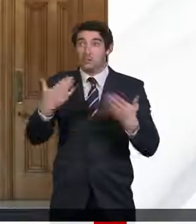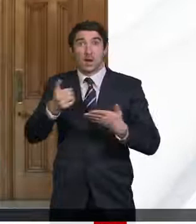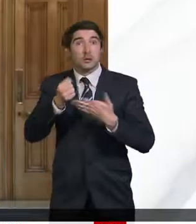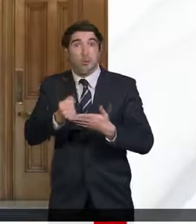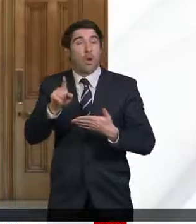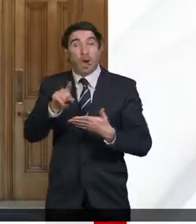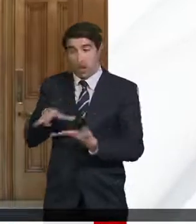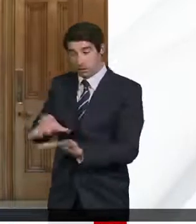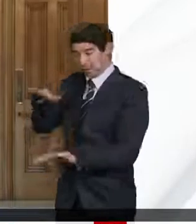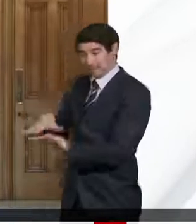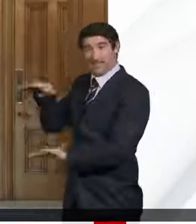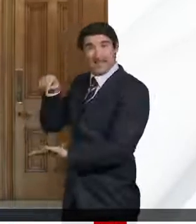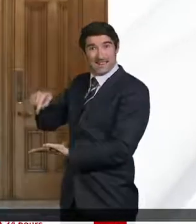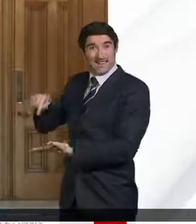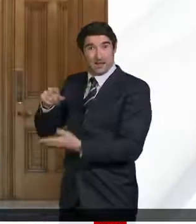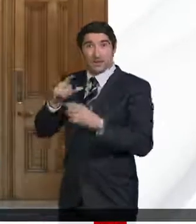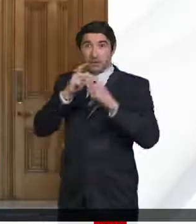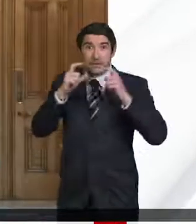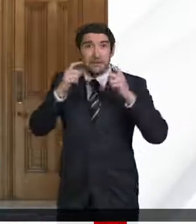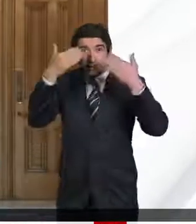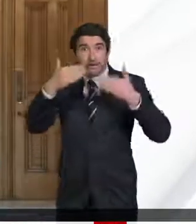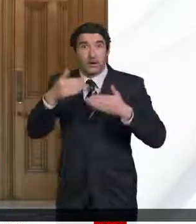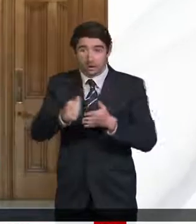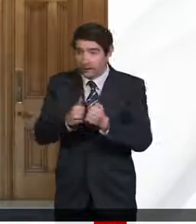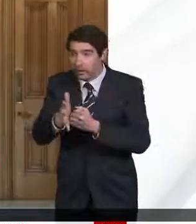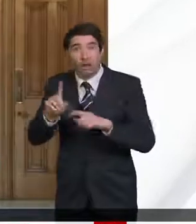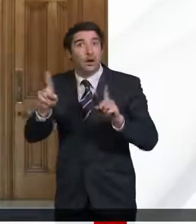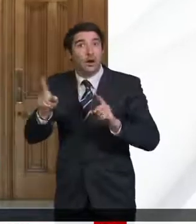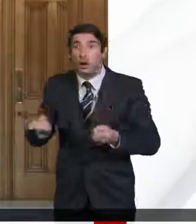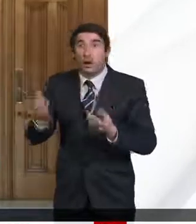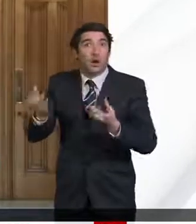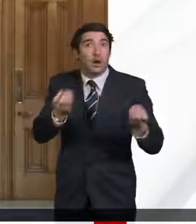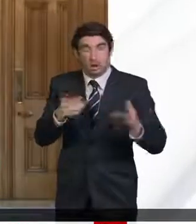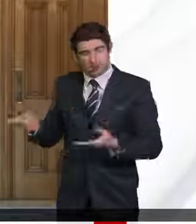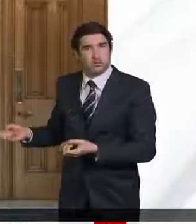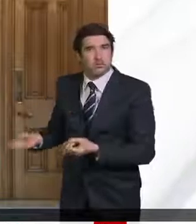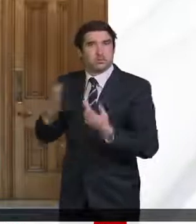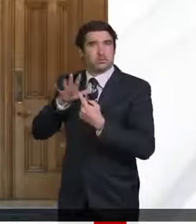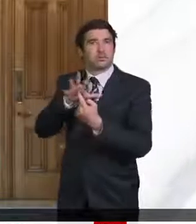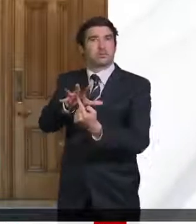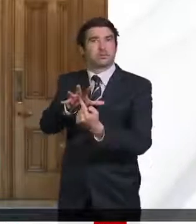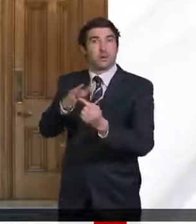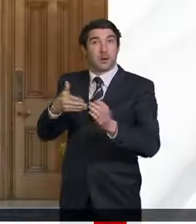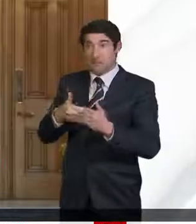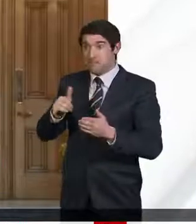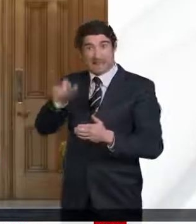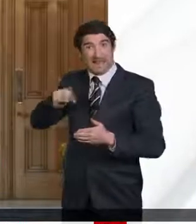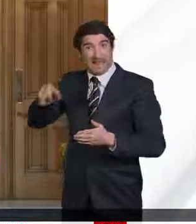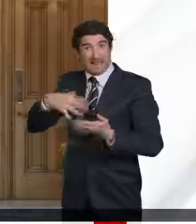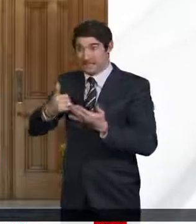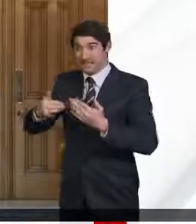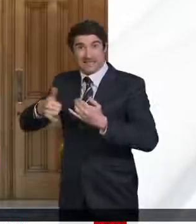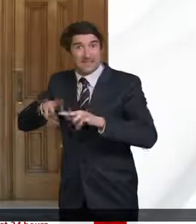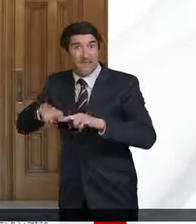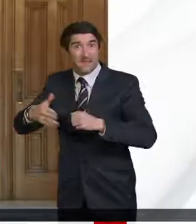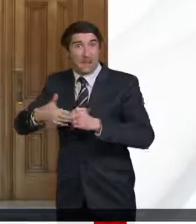moving equipment and personnel to where they are needed across the United Kingdom. And the Kinloss-based support follows